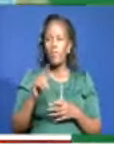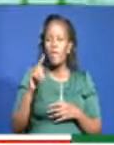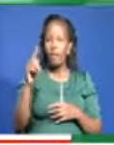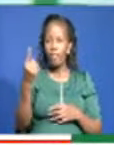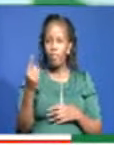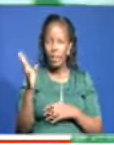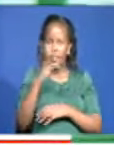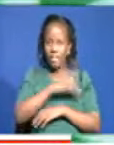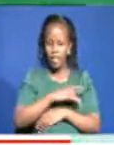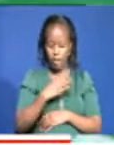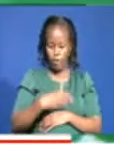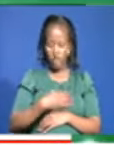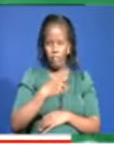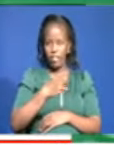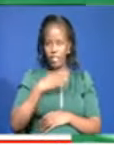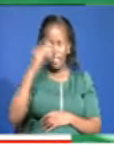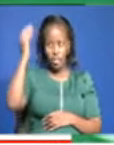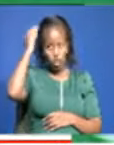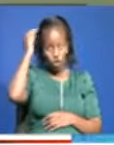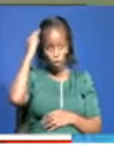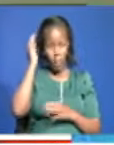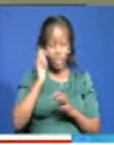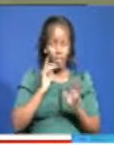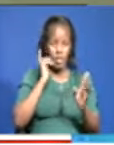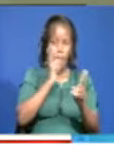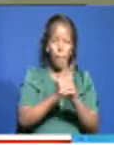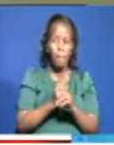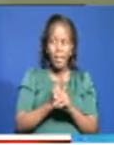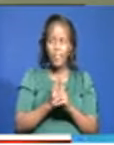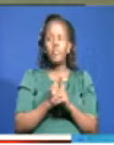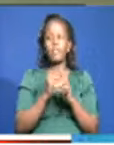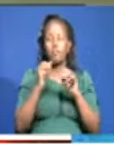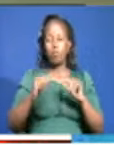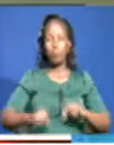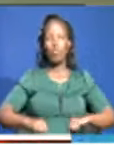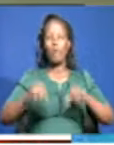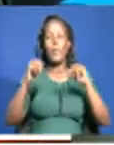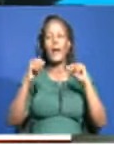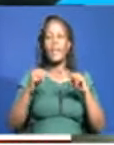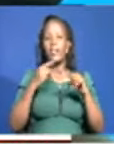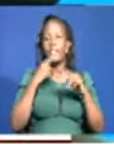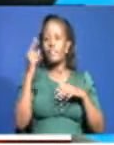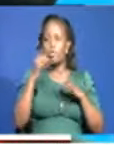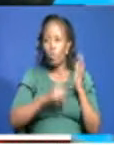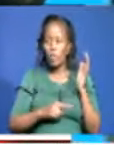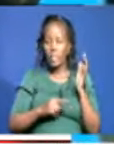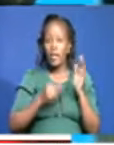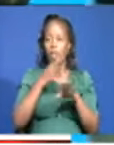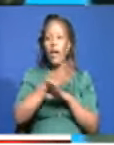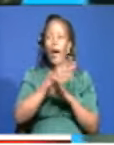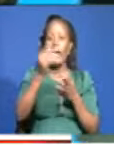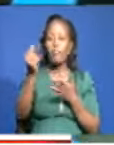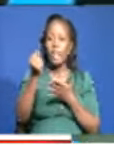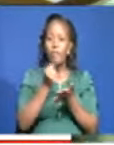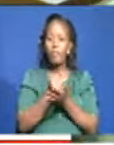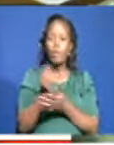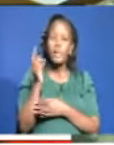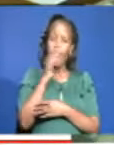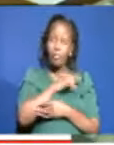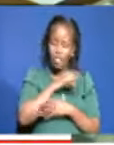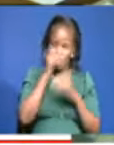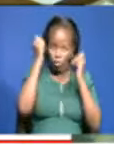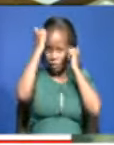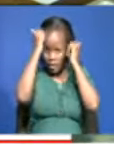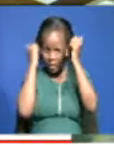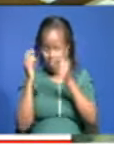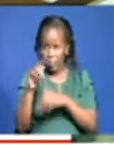meet with the forces commandant Lieutenant General Diomede Ndegeya. He says since its deployment, ATMIS has embraced tactics that will ensure the